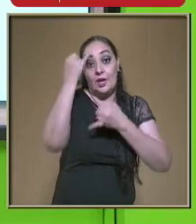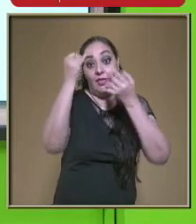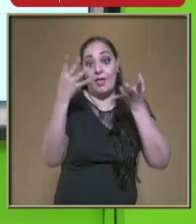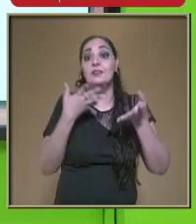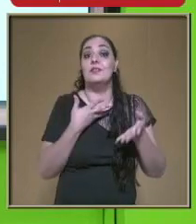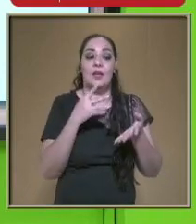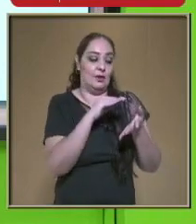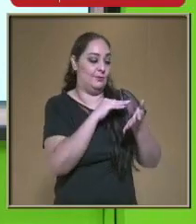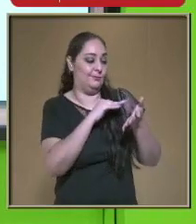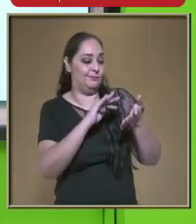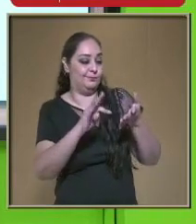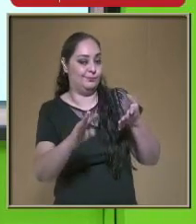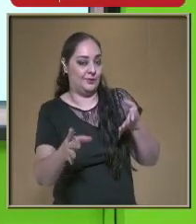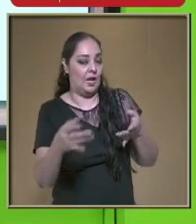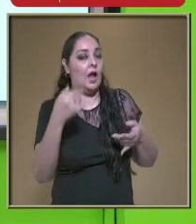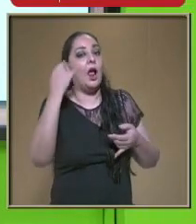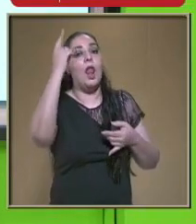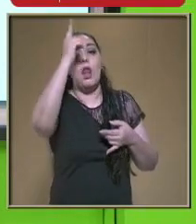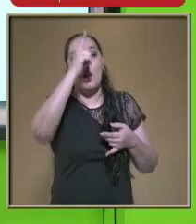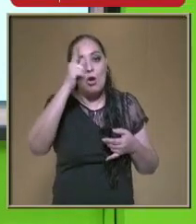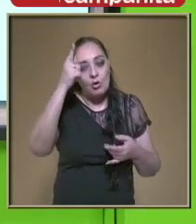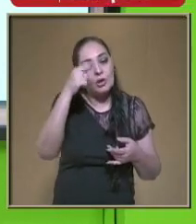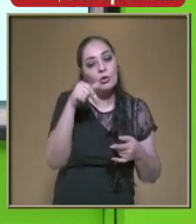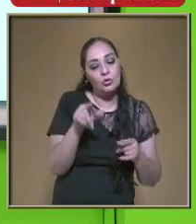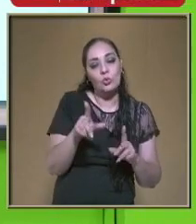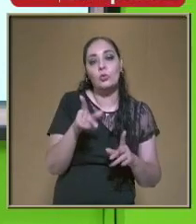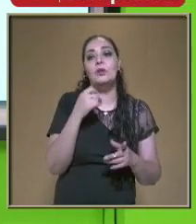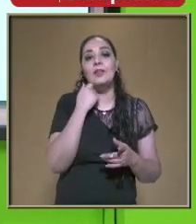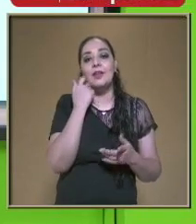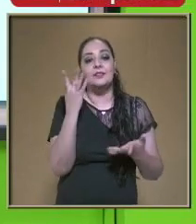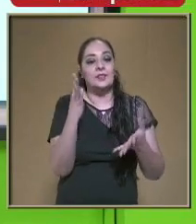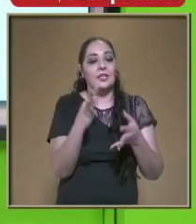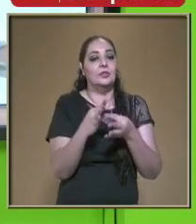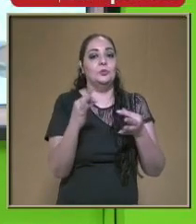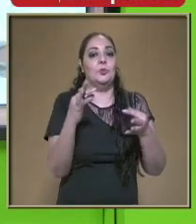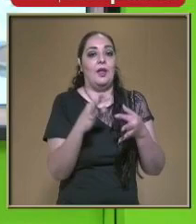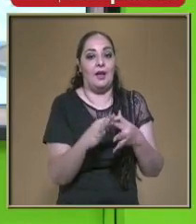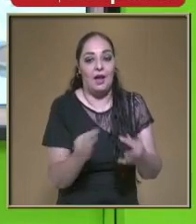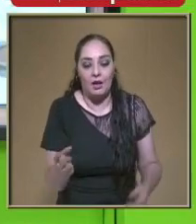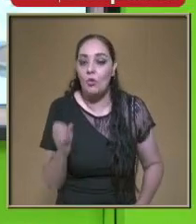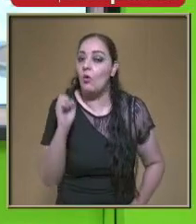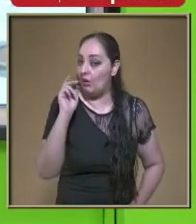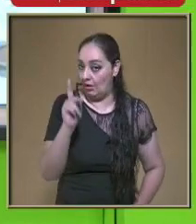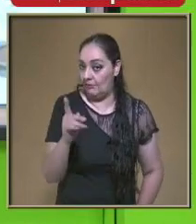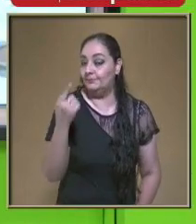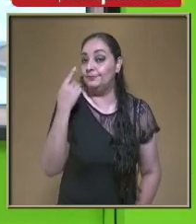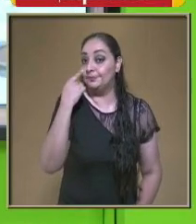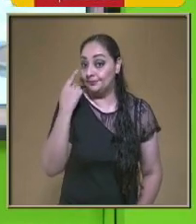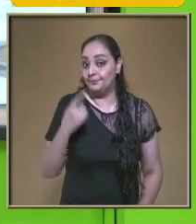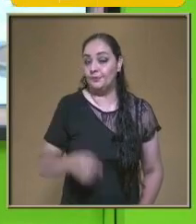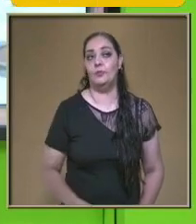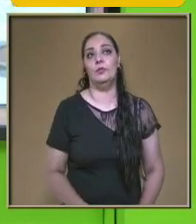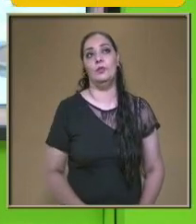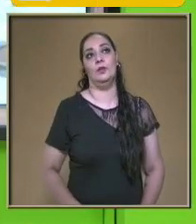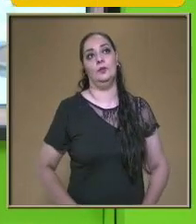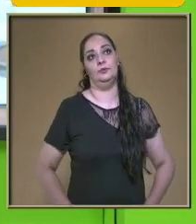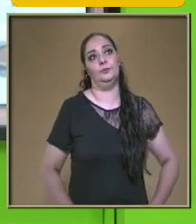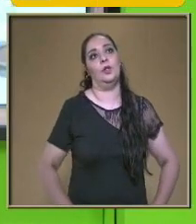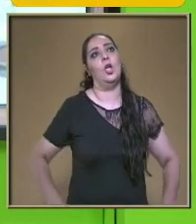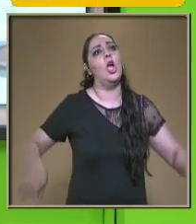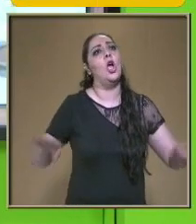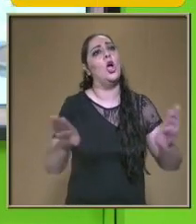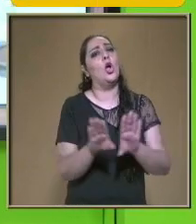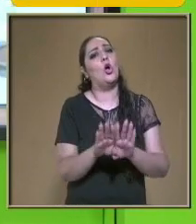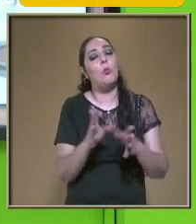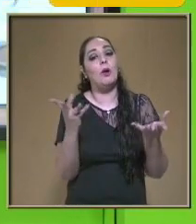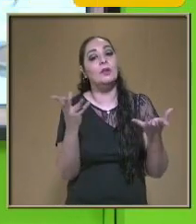sequence to the process you want to describe. Okay? Let's continue. How to make...